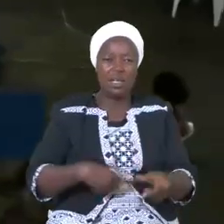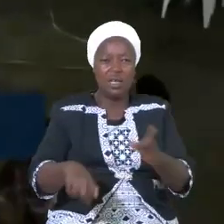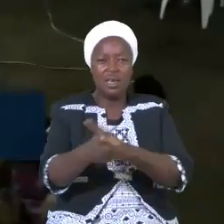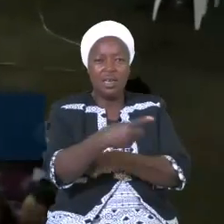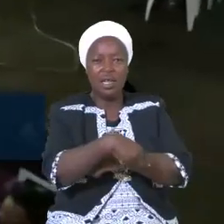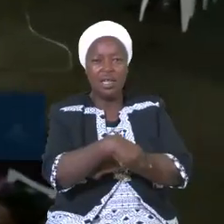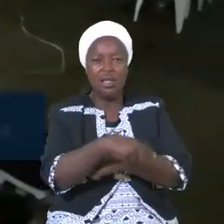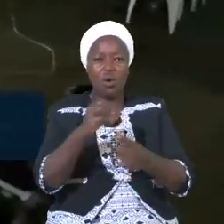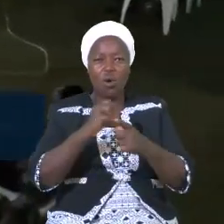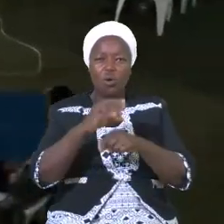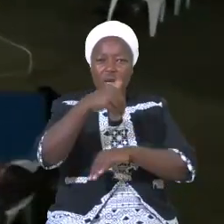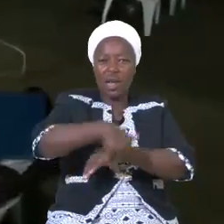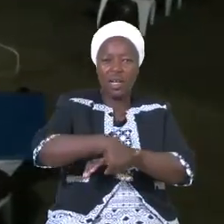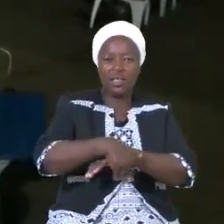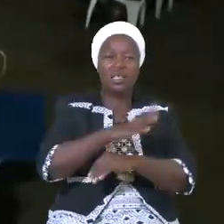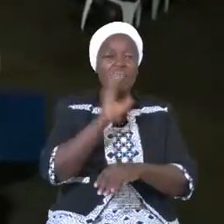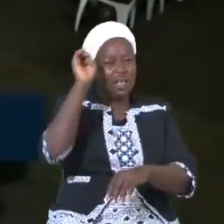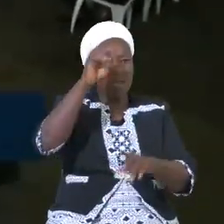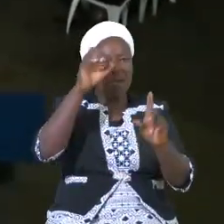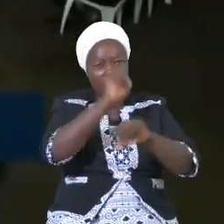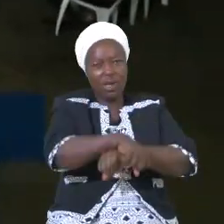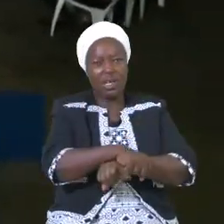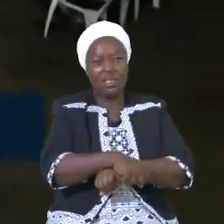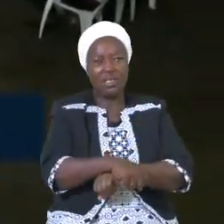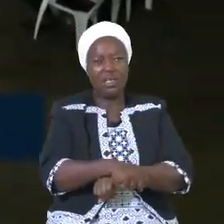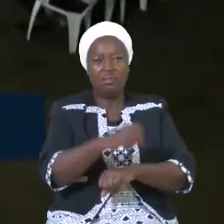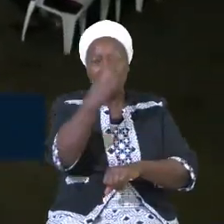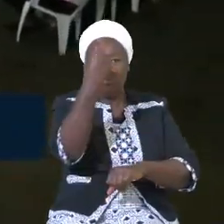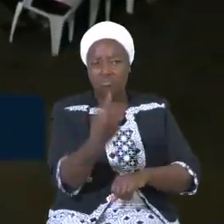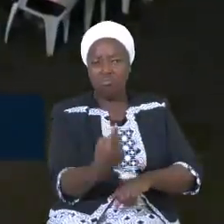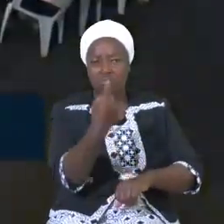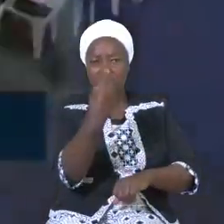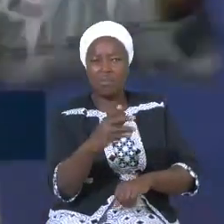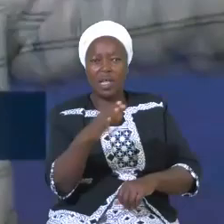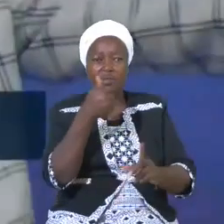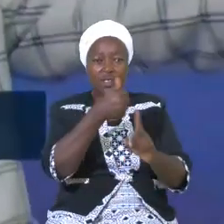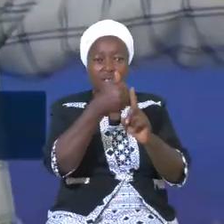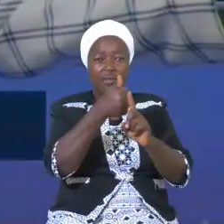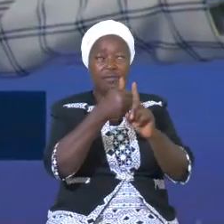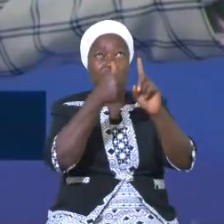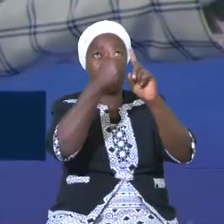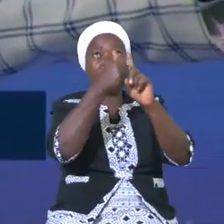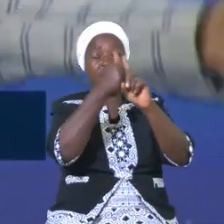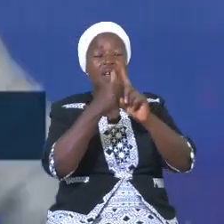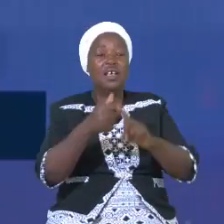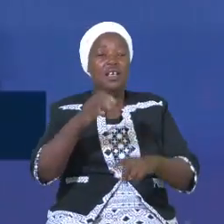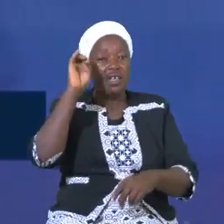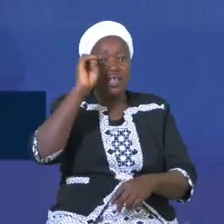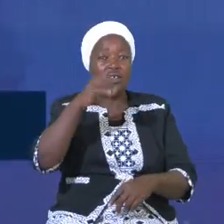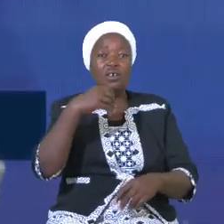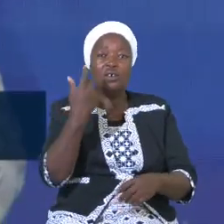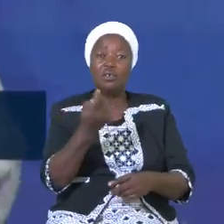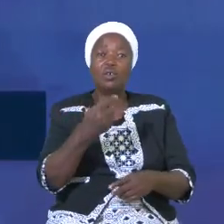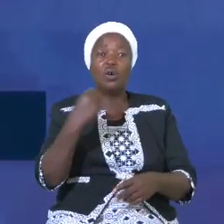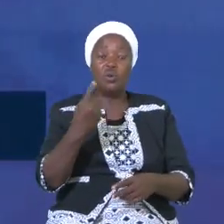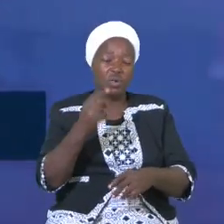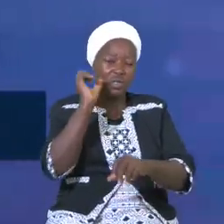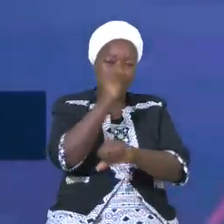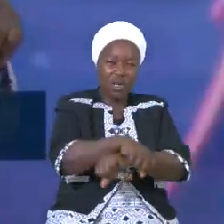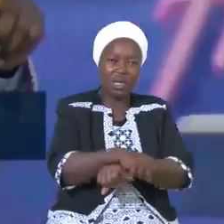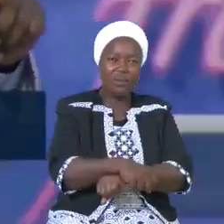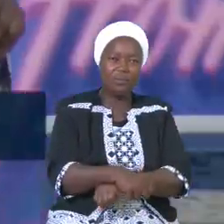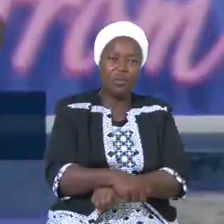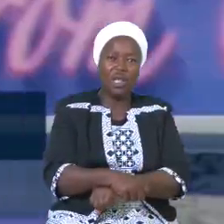night he conquered only known by himself or with the disciples he conquered